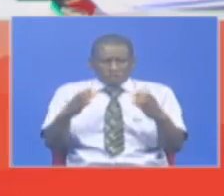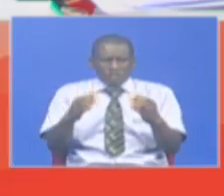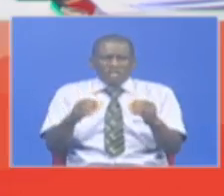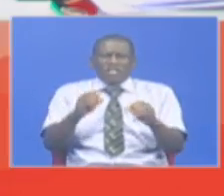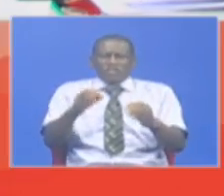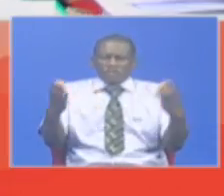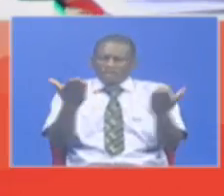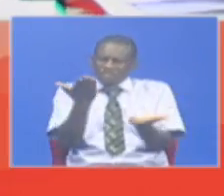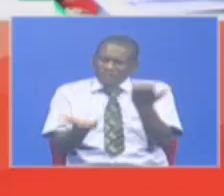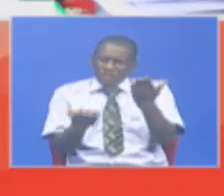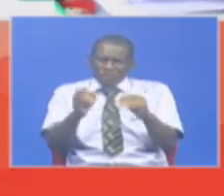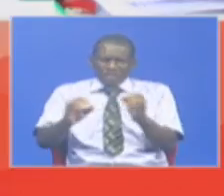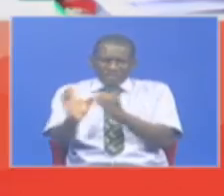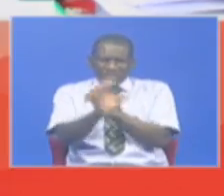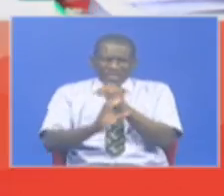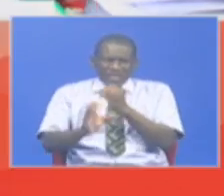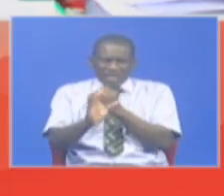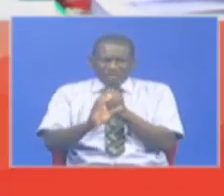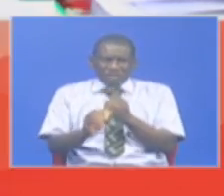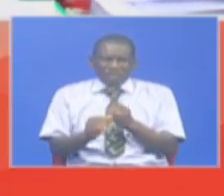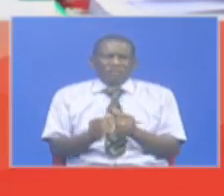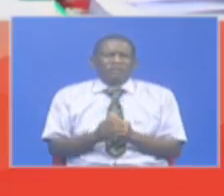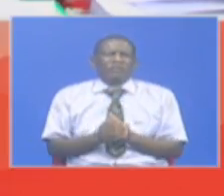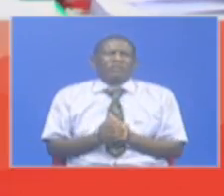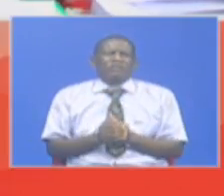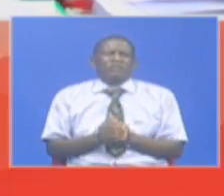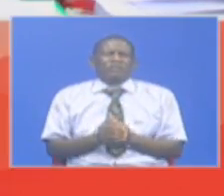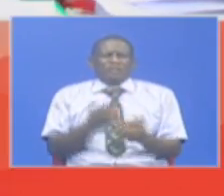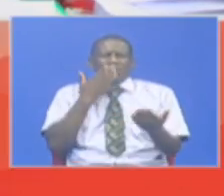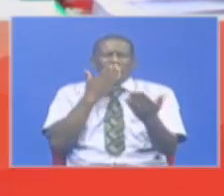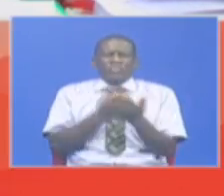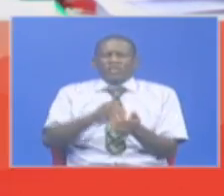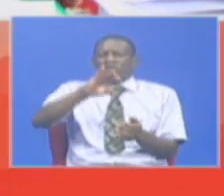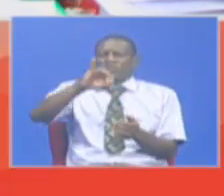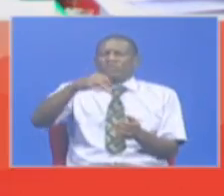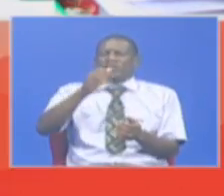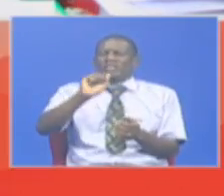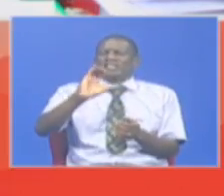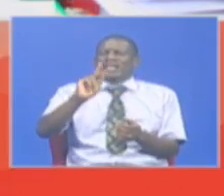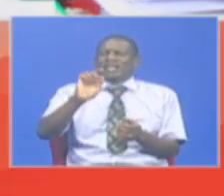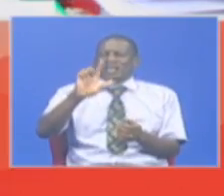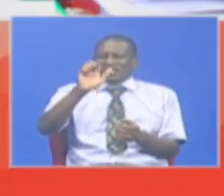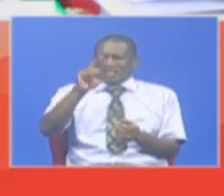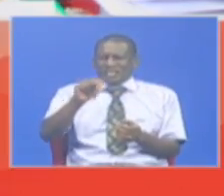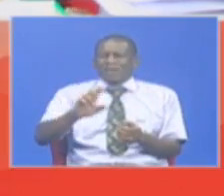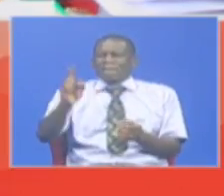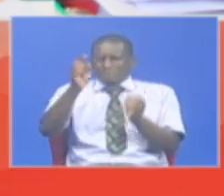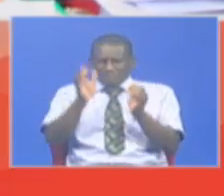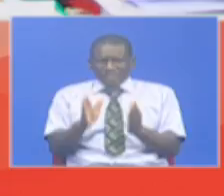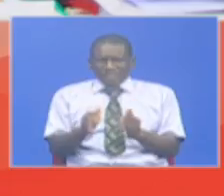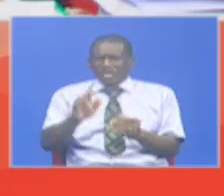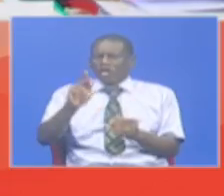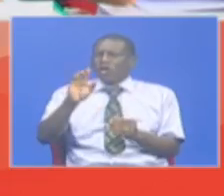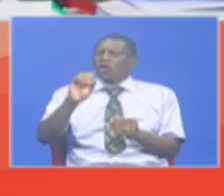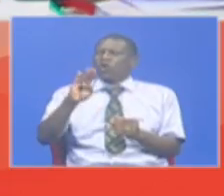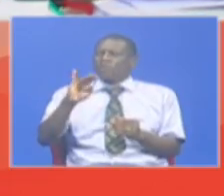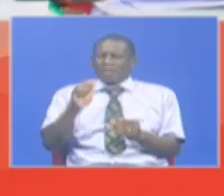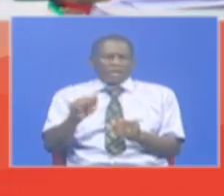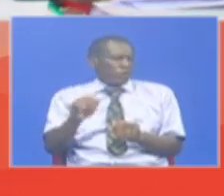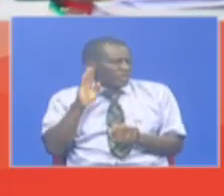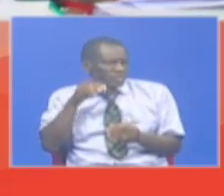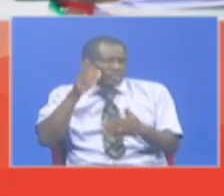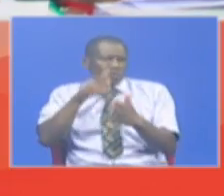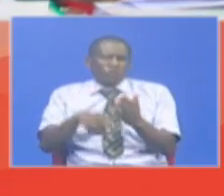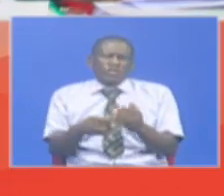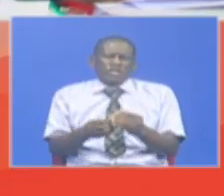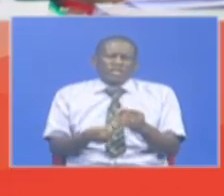country, something should be done for us. Thank you, Jacqueline. And of course, CS, Madam Kogobia, you're listening to what is being raised